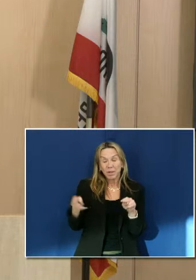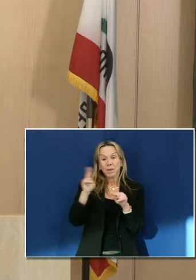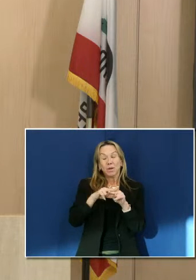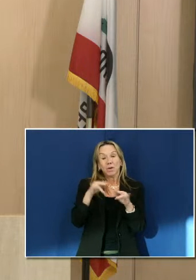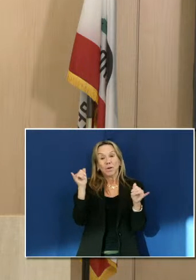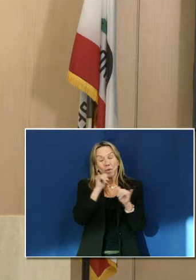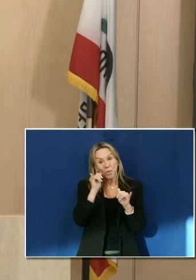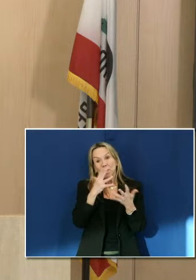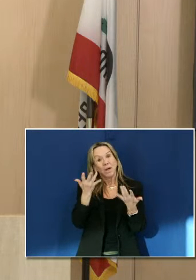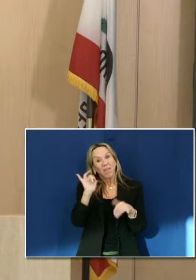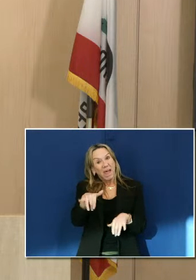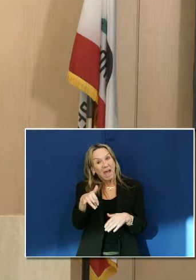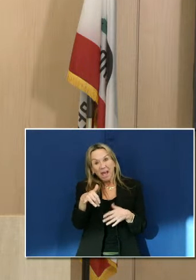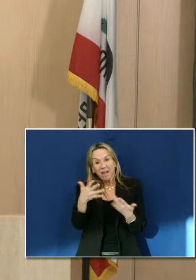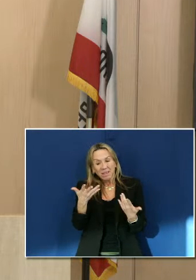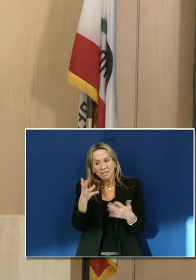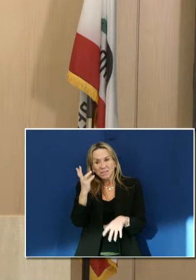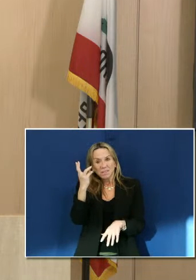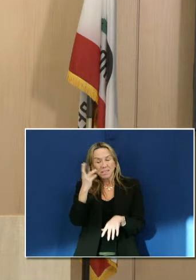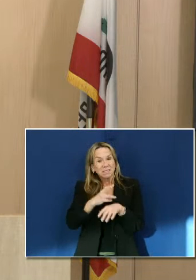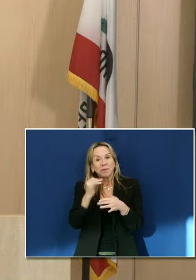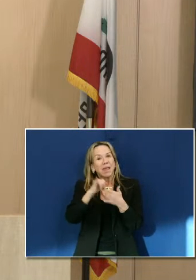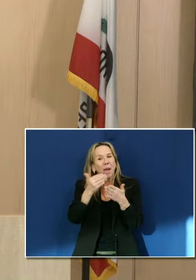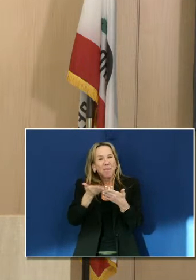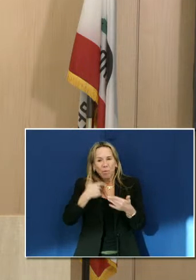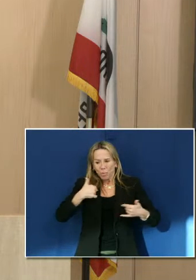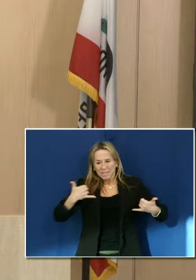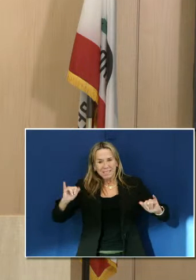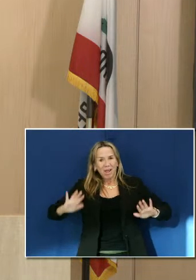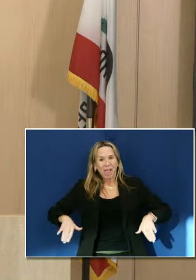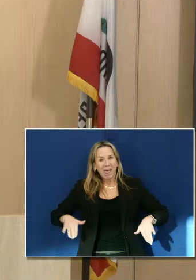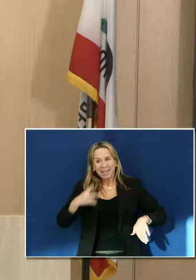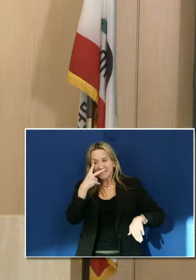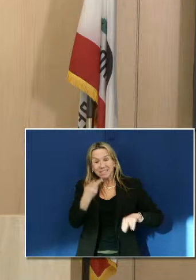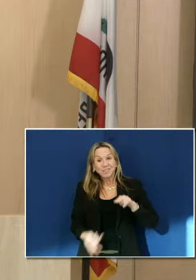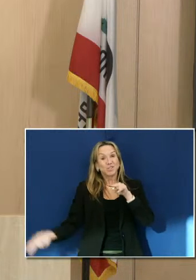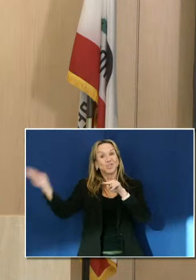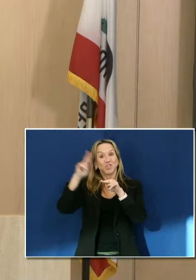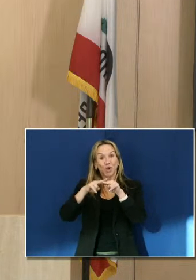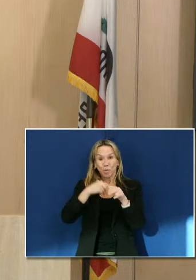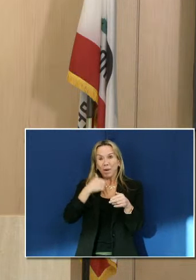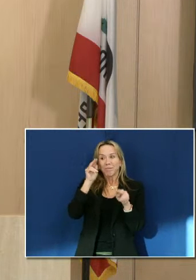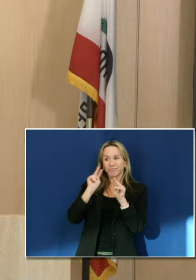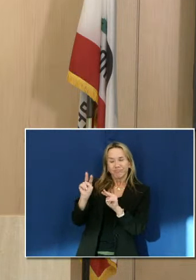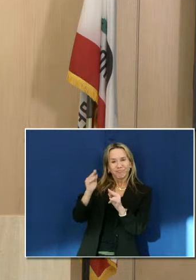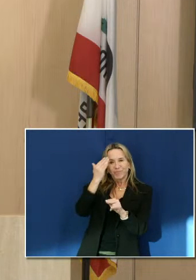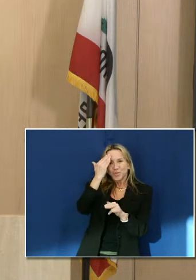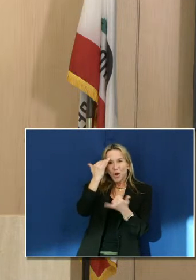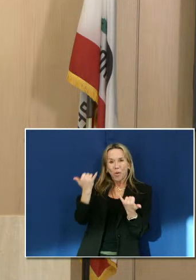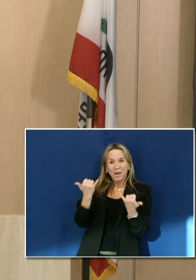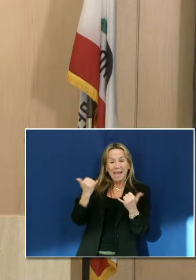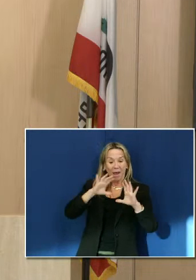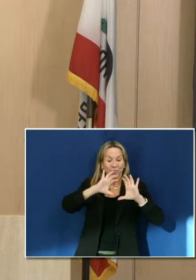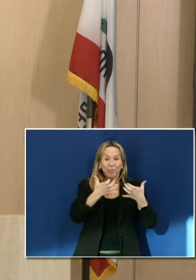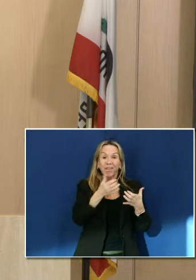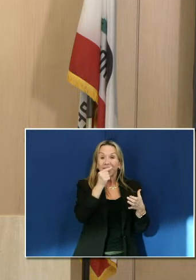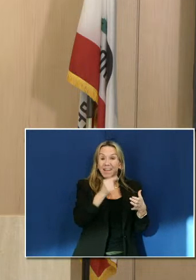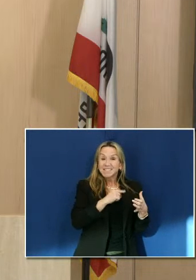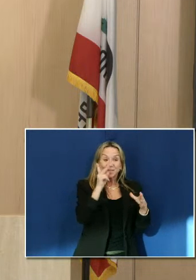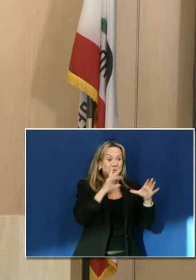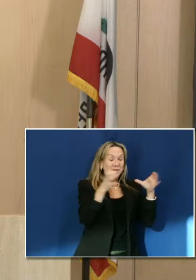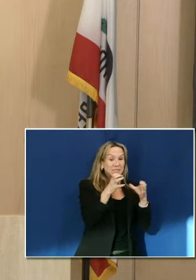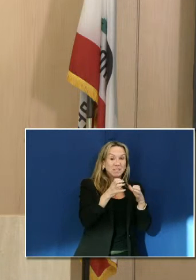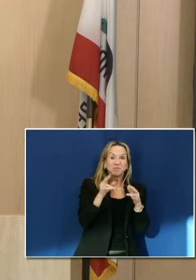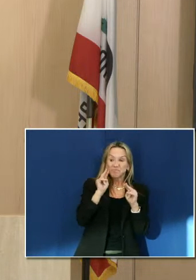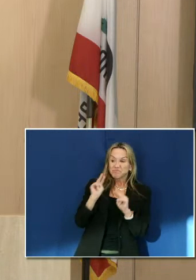And that's before we see the surge that we know is impending, the surge that was mentioned as a result of Thanksgiving